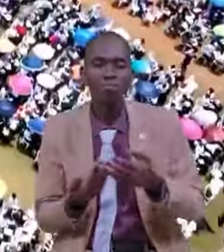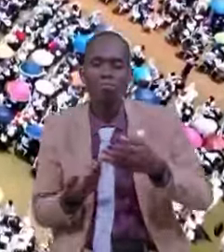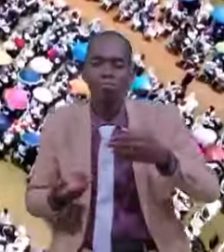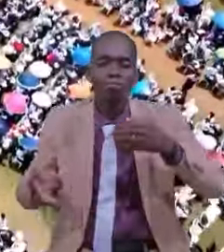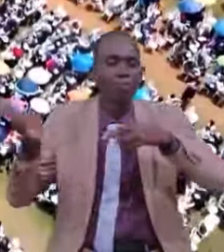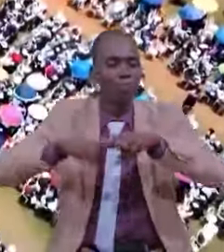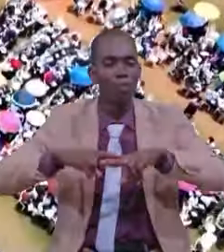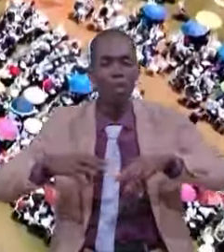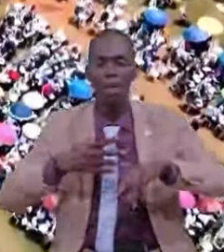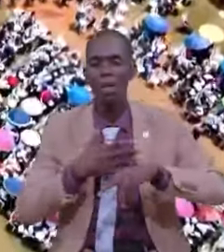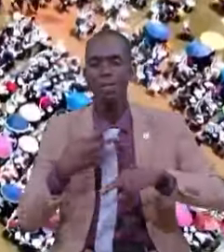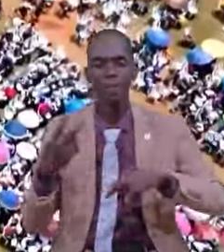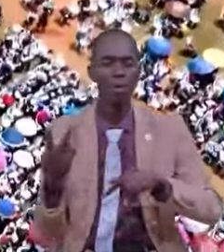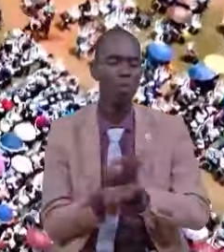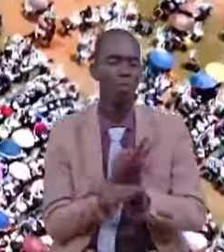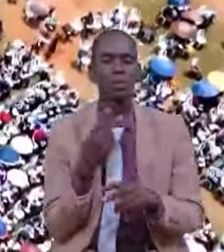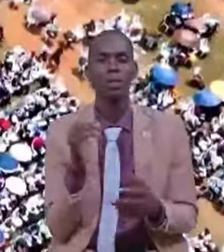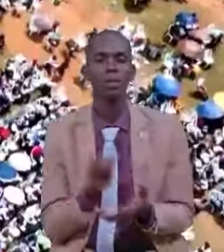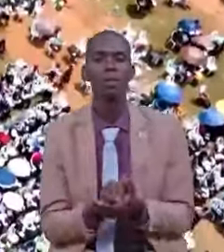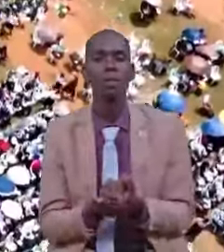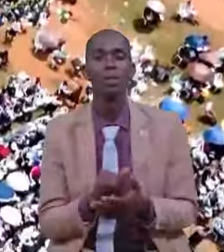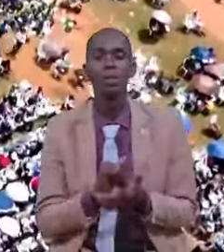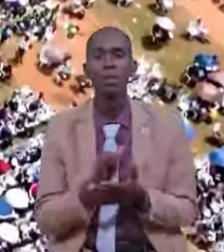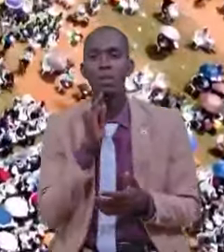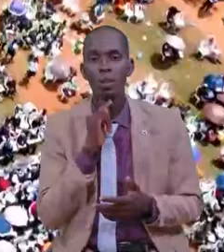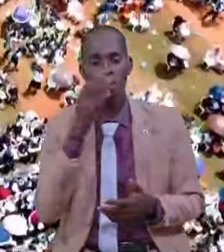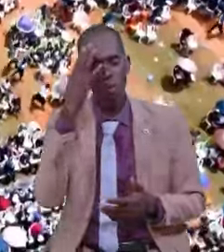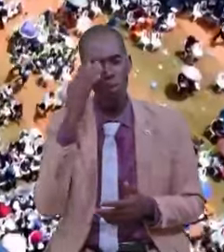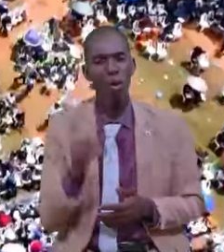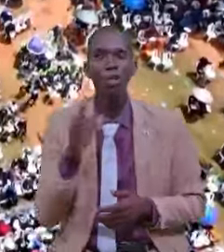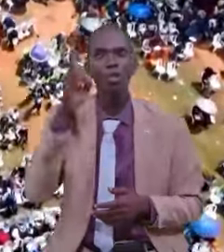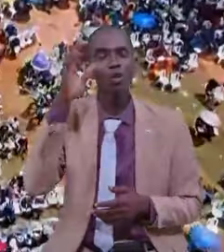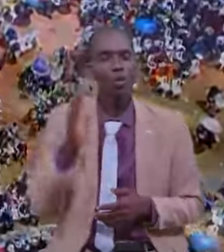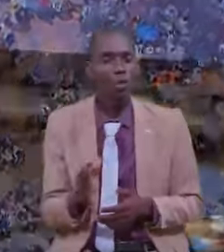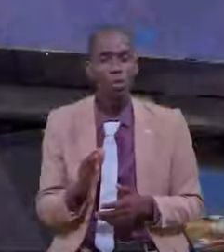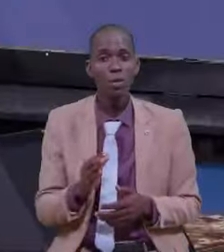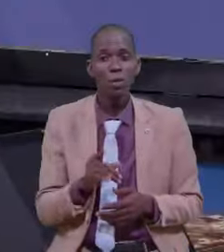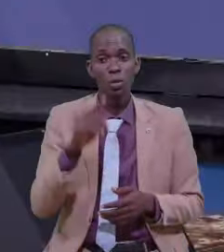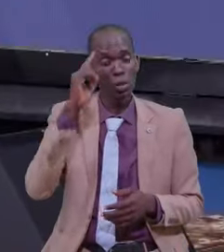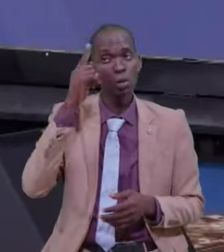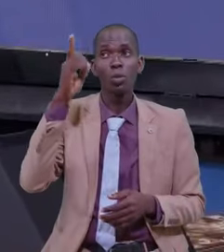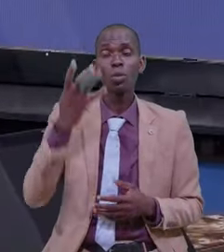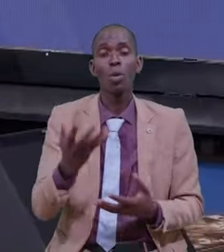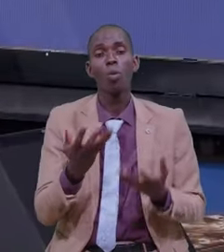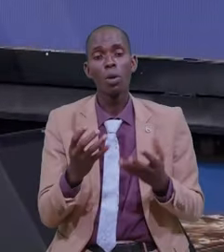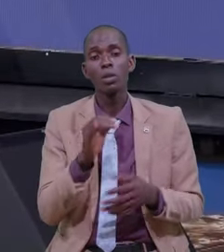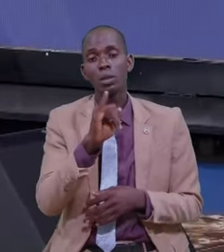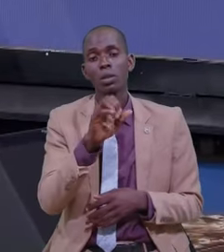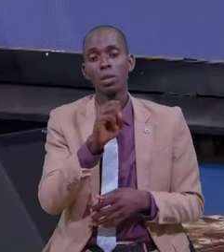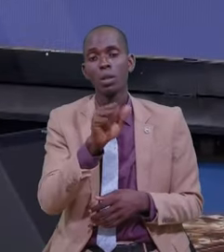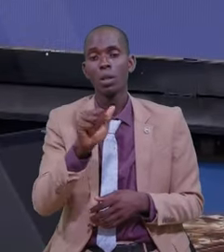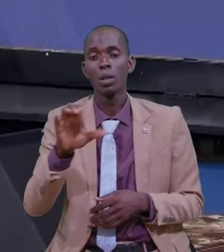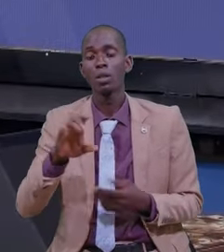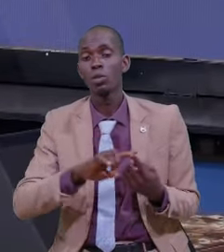That's why God needs Isaac dead. No, he needed him alive. He already had